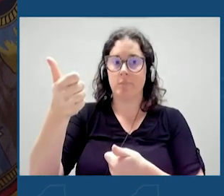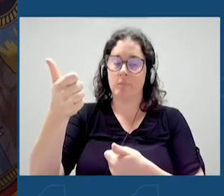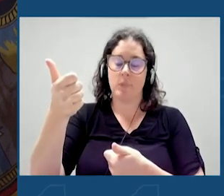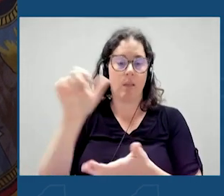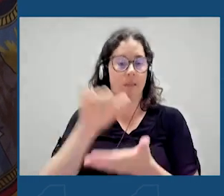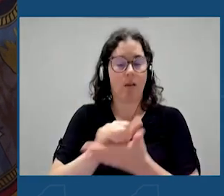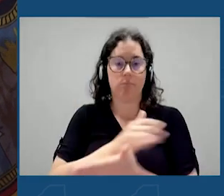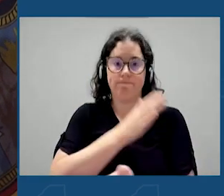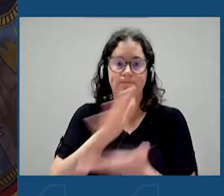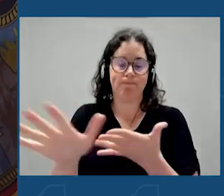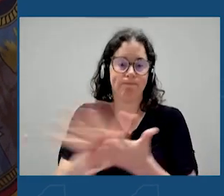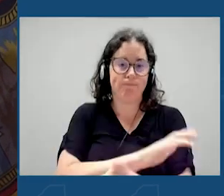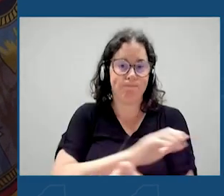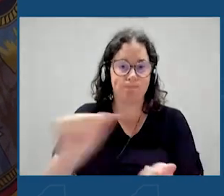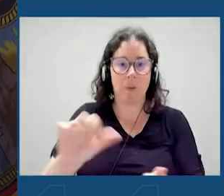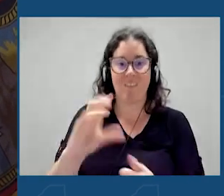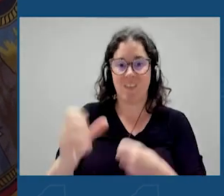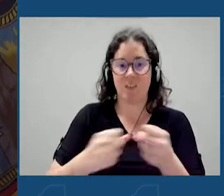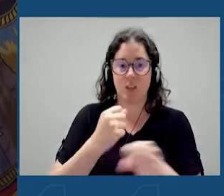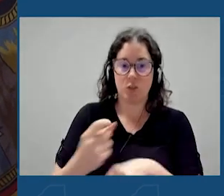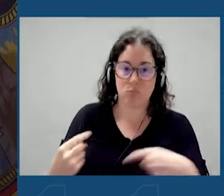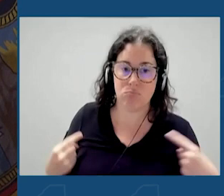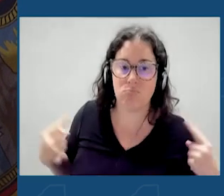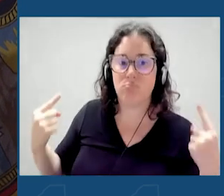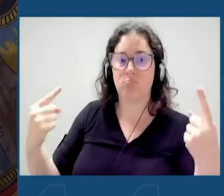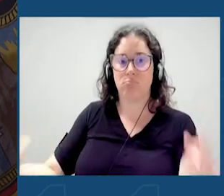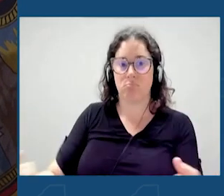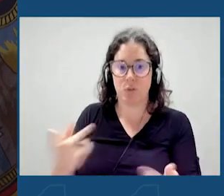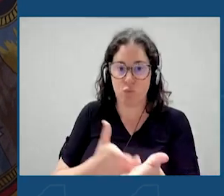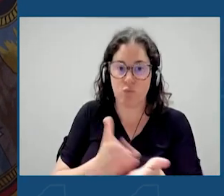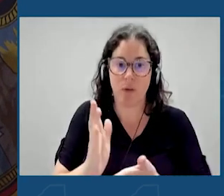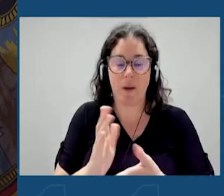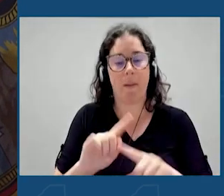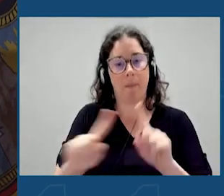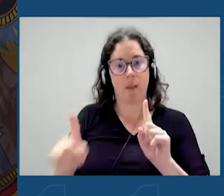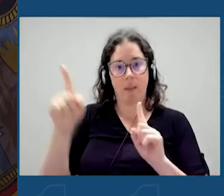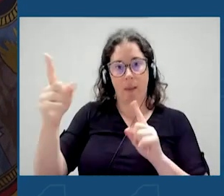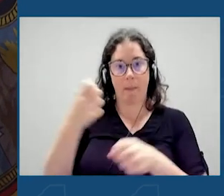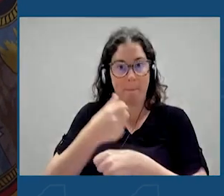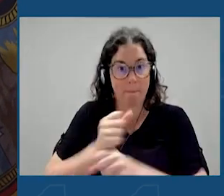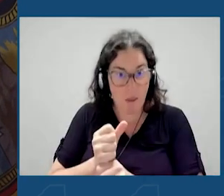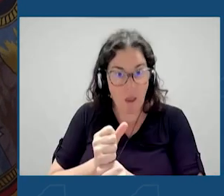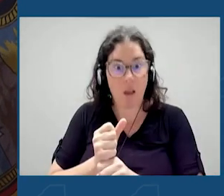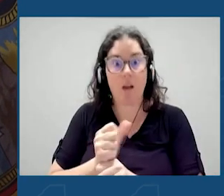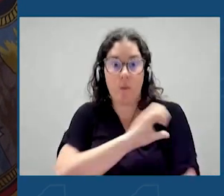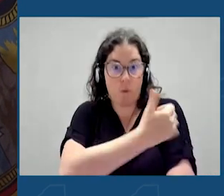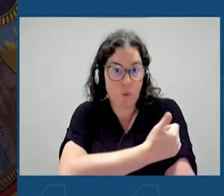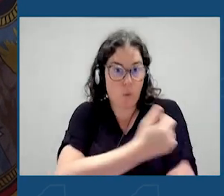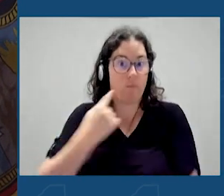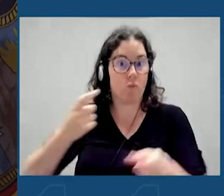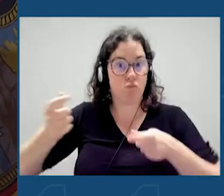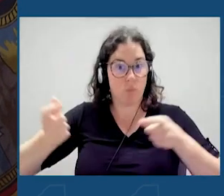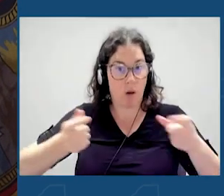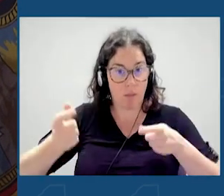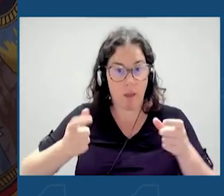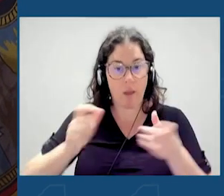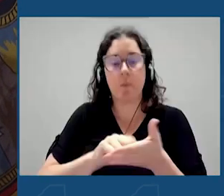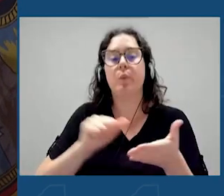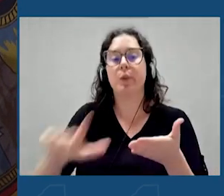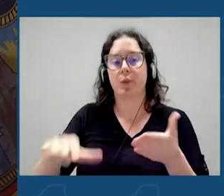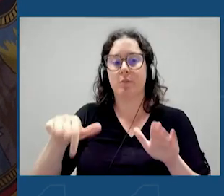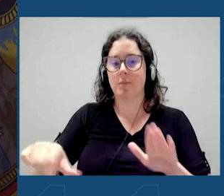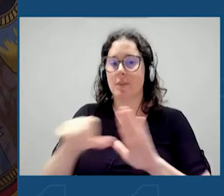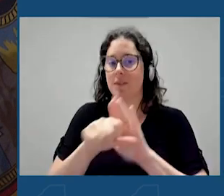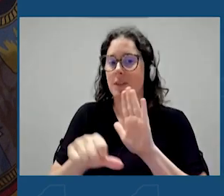precedent. But in doing so, the court made clear that the authority to regulate abortion would be returned to the states. New York will not shirk